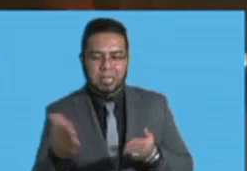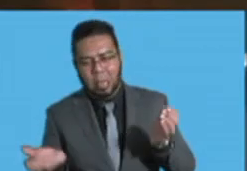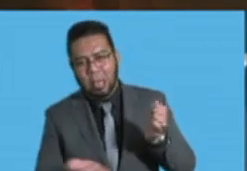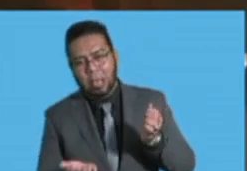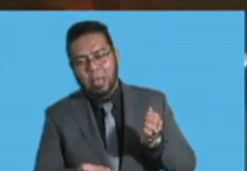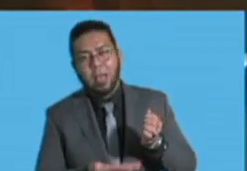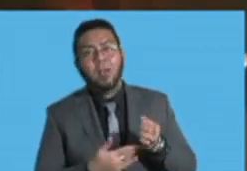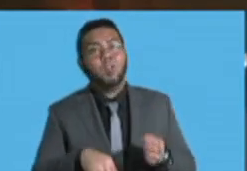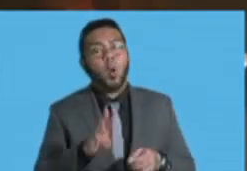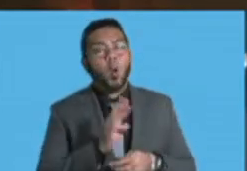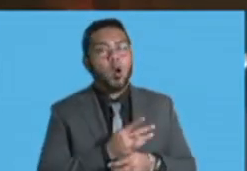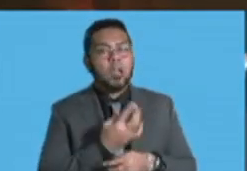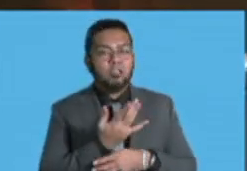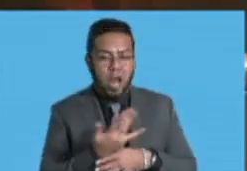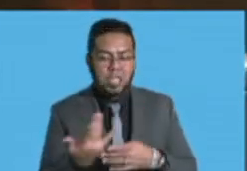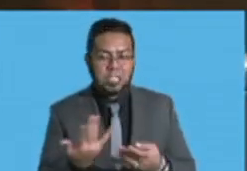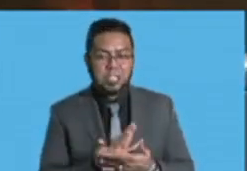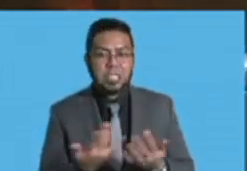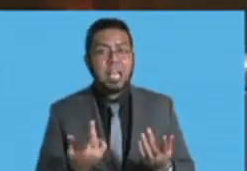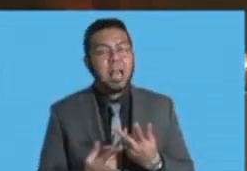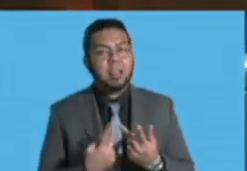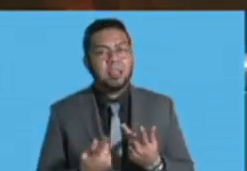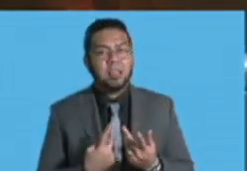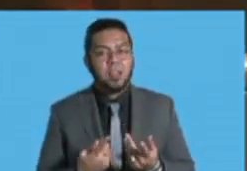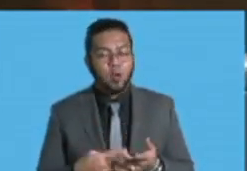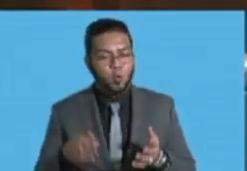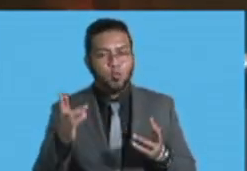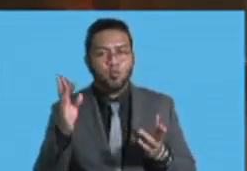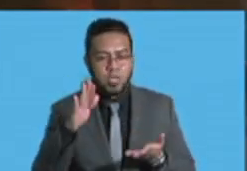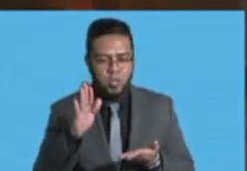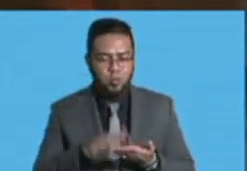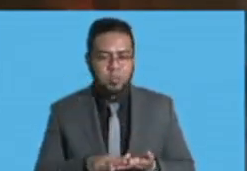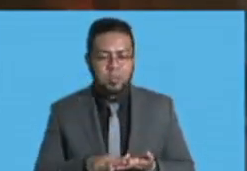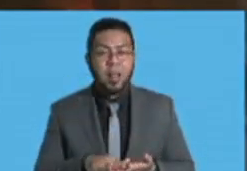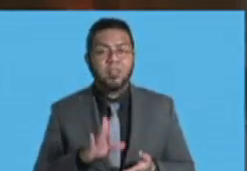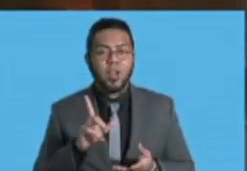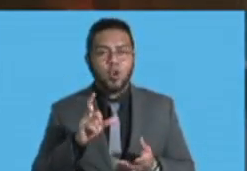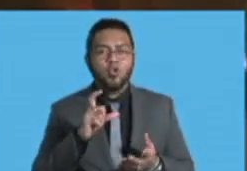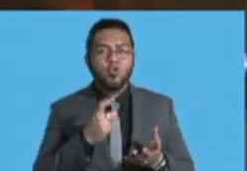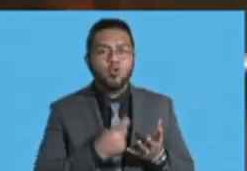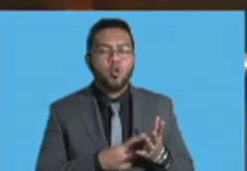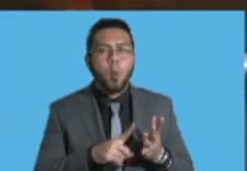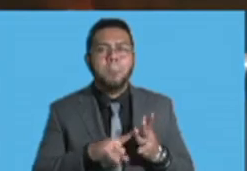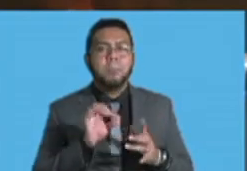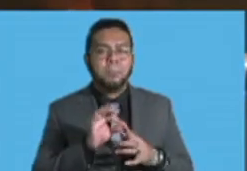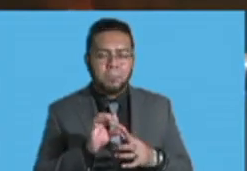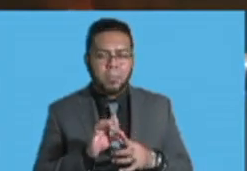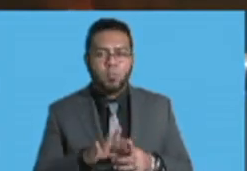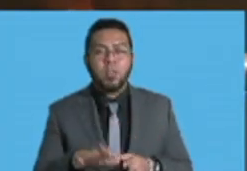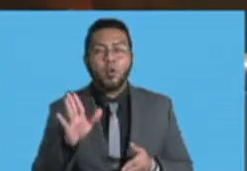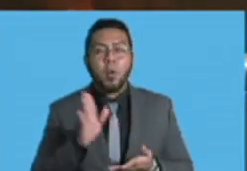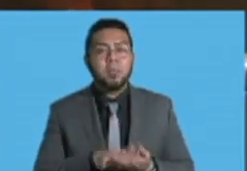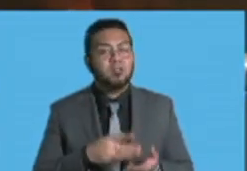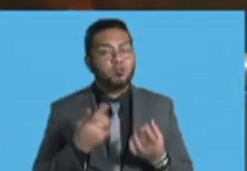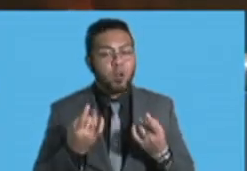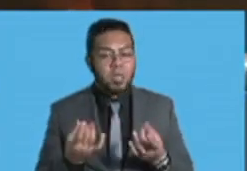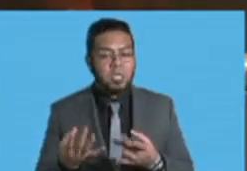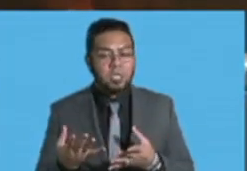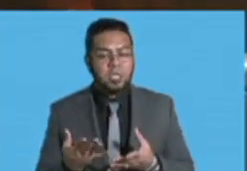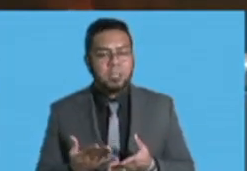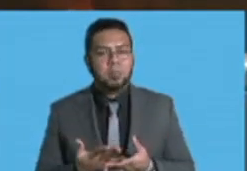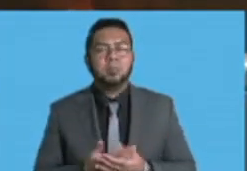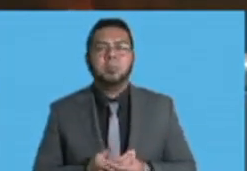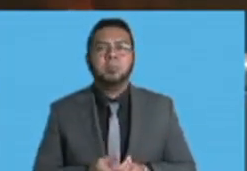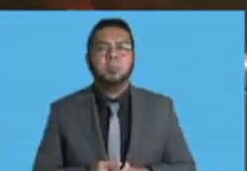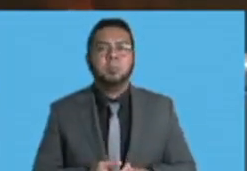pests which might destroy or reduce his crop. Finally, when the crop is ready, it be harvested and taken